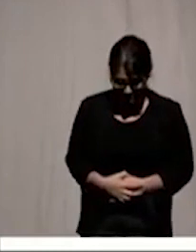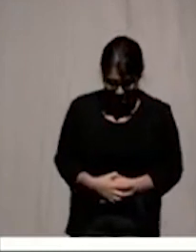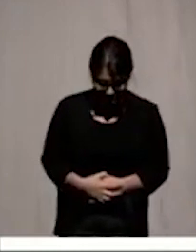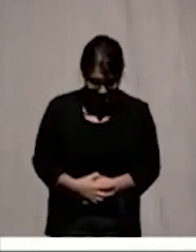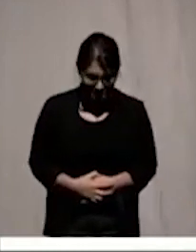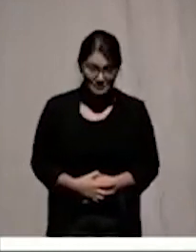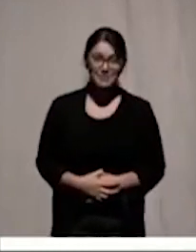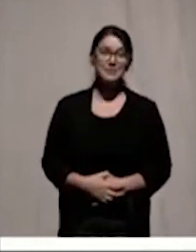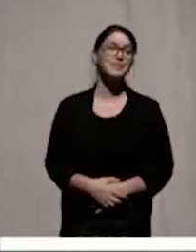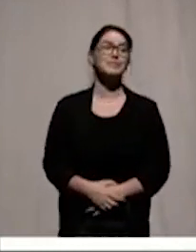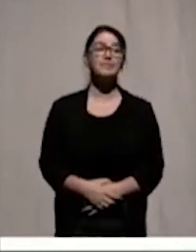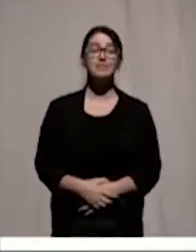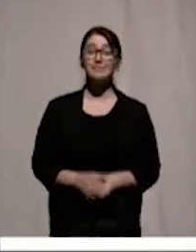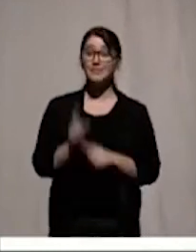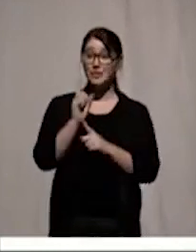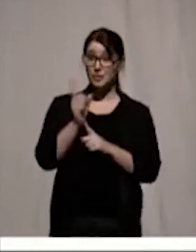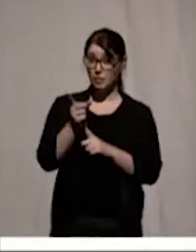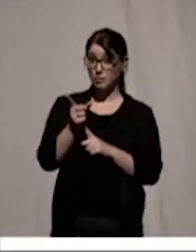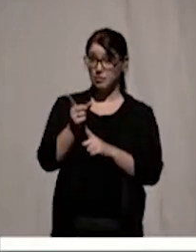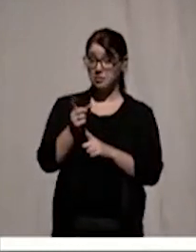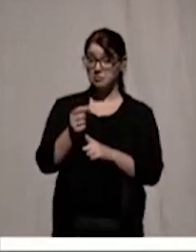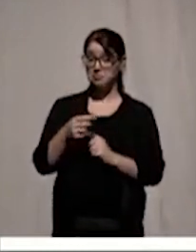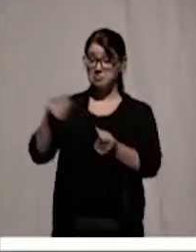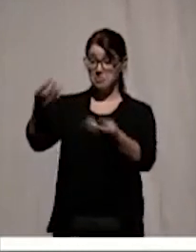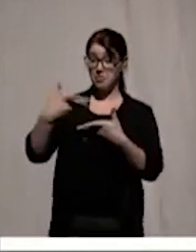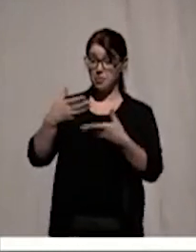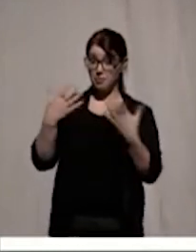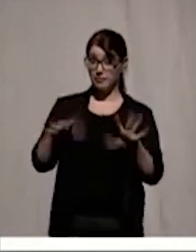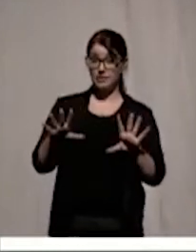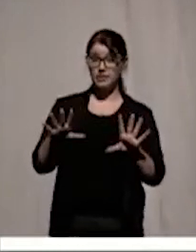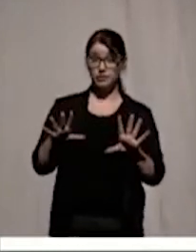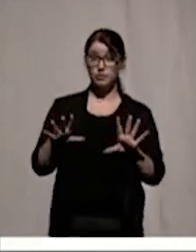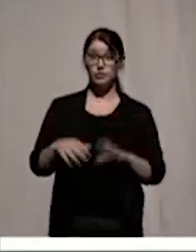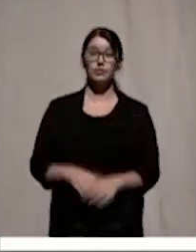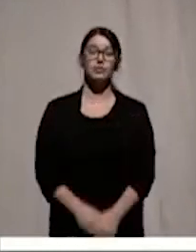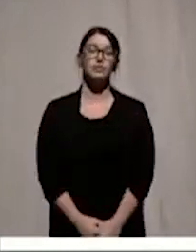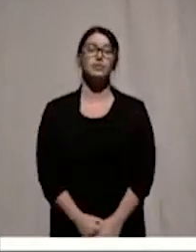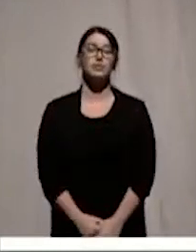So Ryan, we'll give you another minute. Just let me know when you're done.